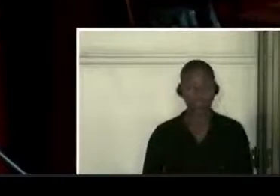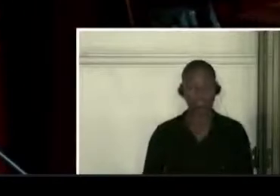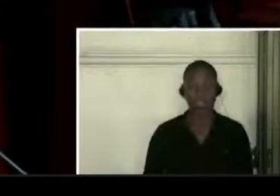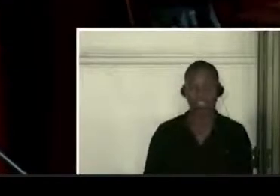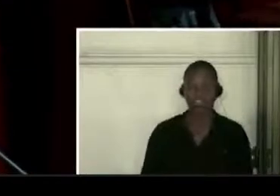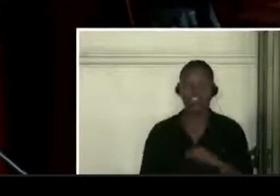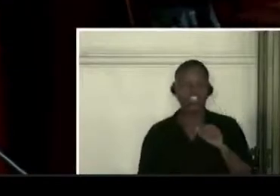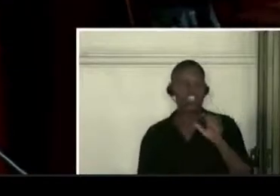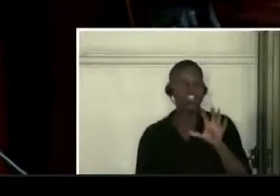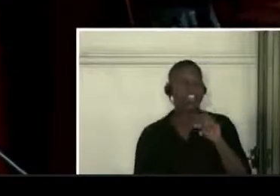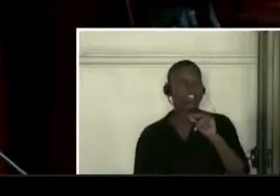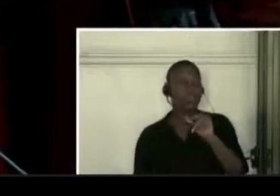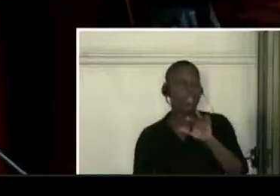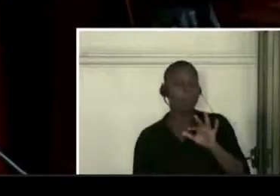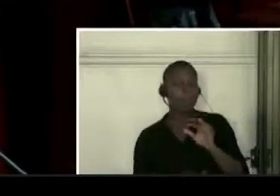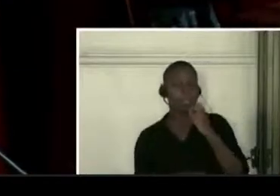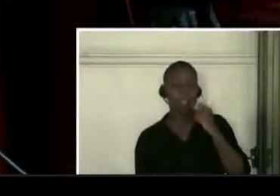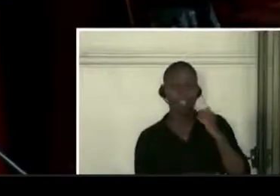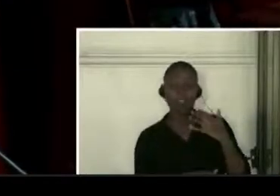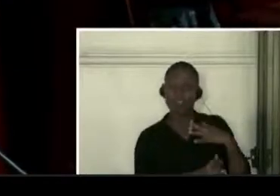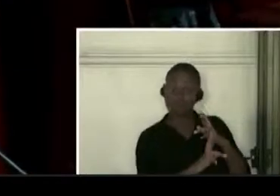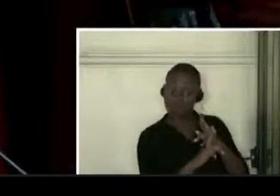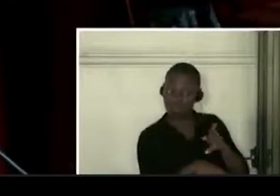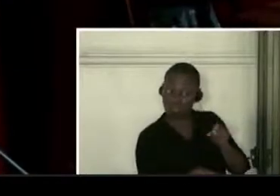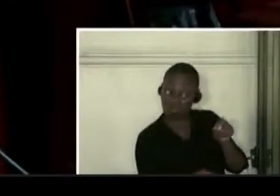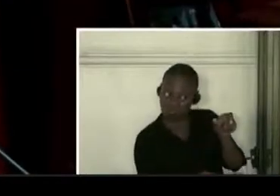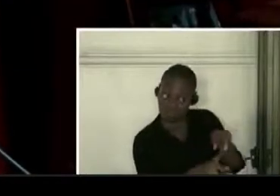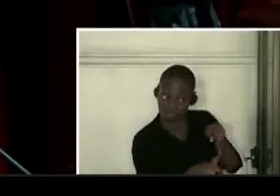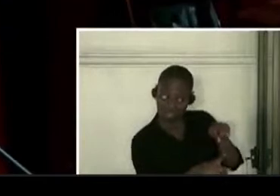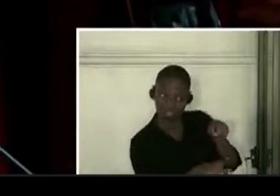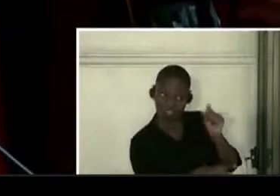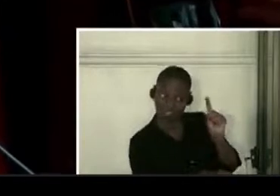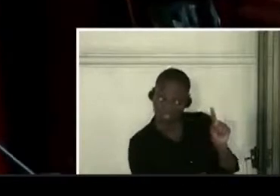Emahlalo ngisafuna ukuphendula lo yaqala.